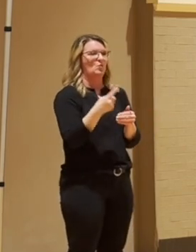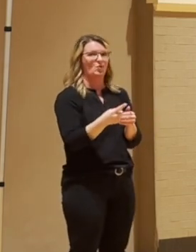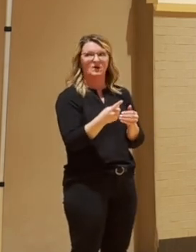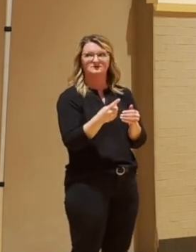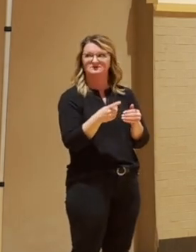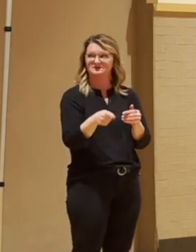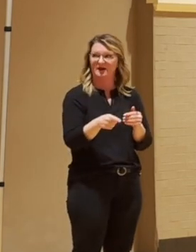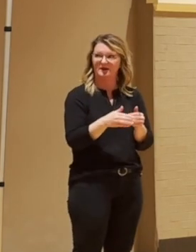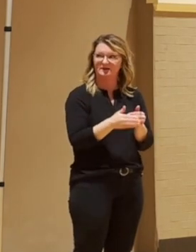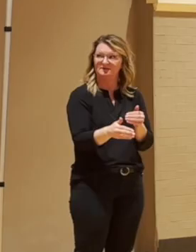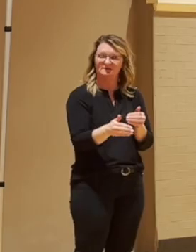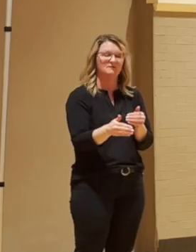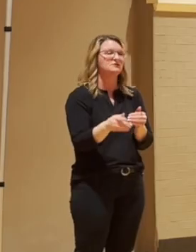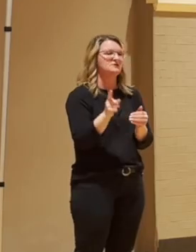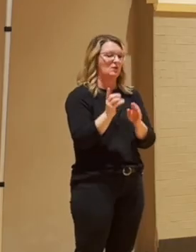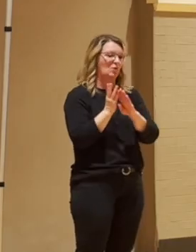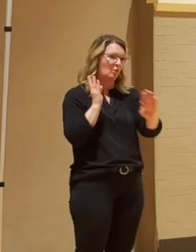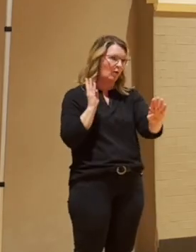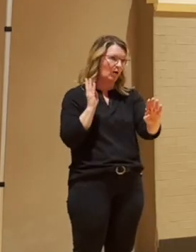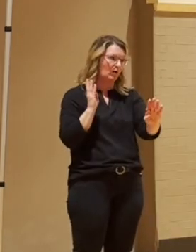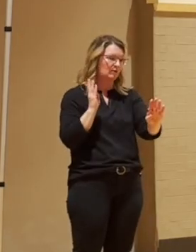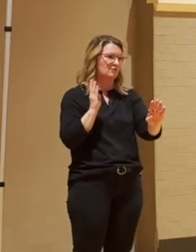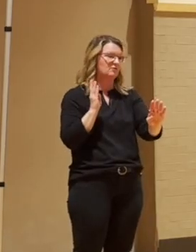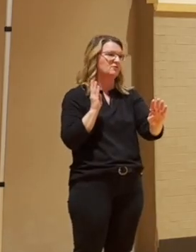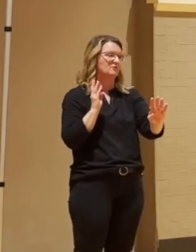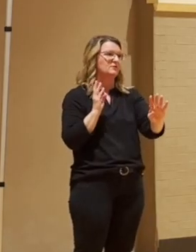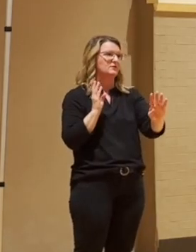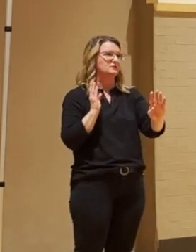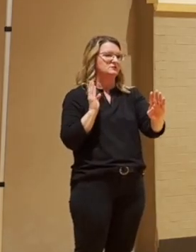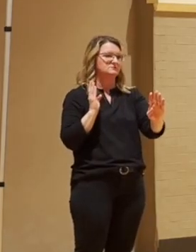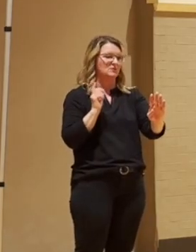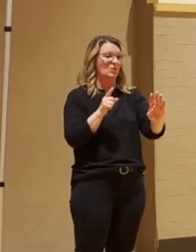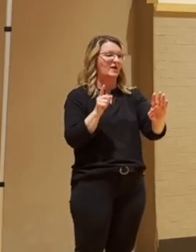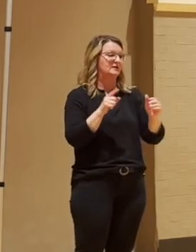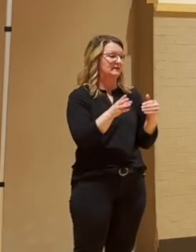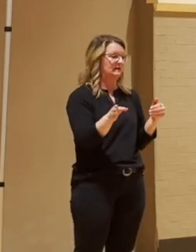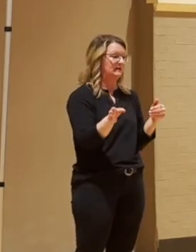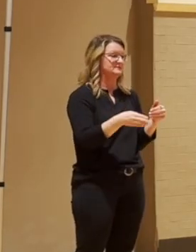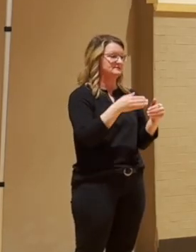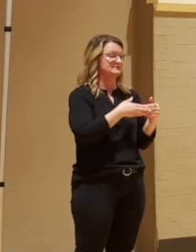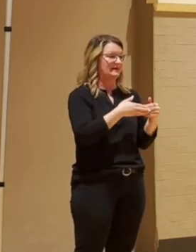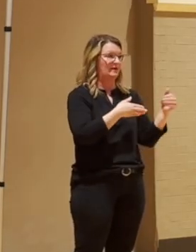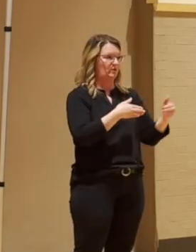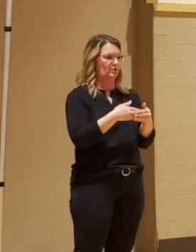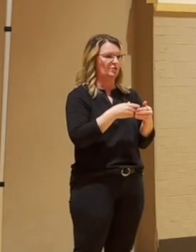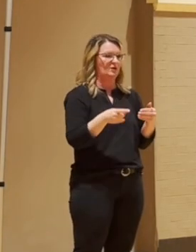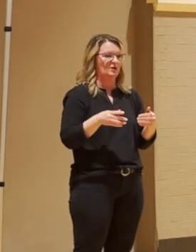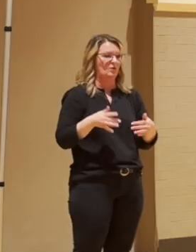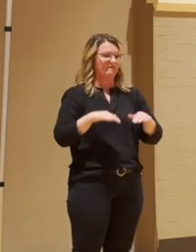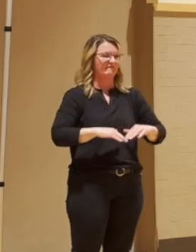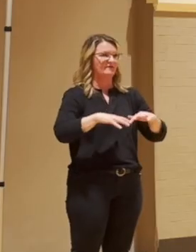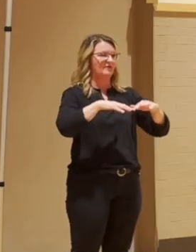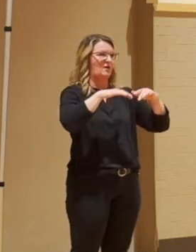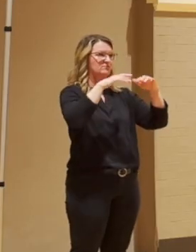here, which is, like I said, like a wall on the side where once those gates are down and it starts to overflow, it will fill up